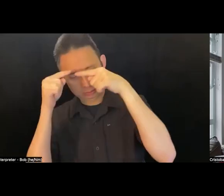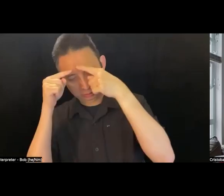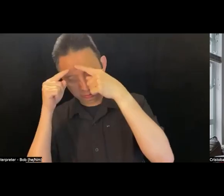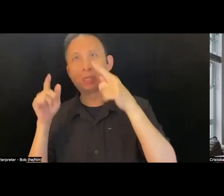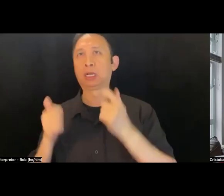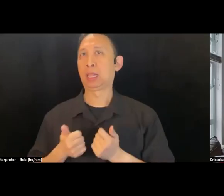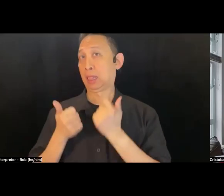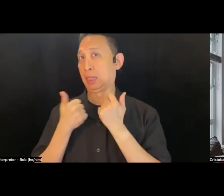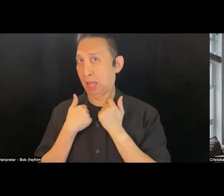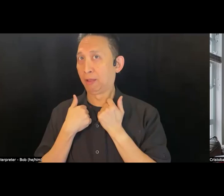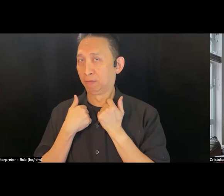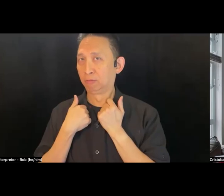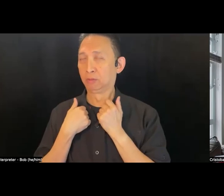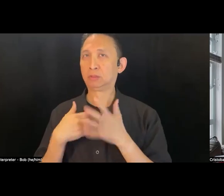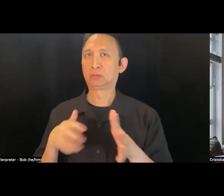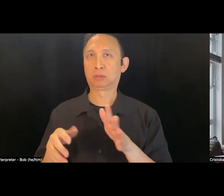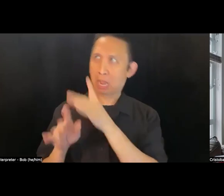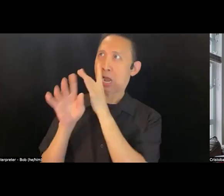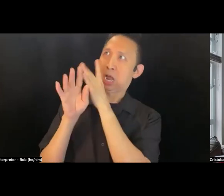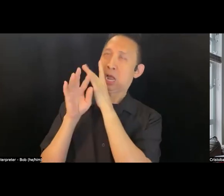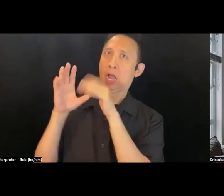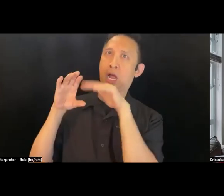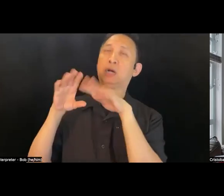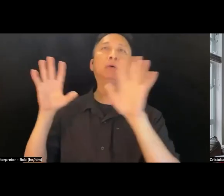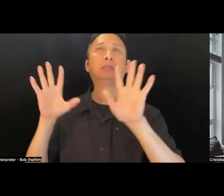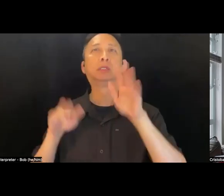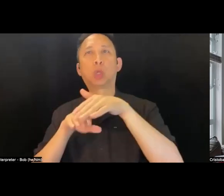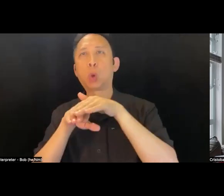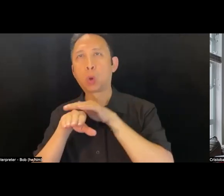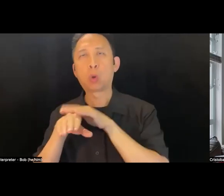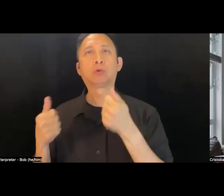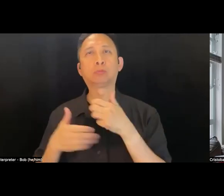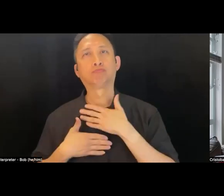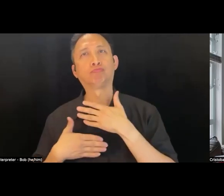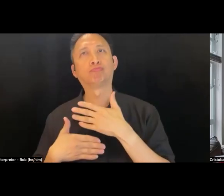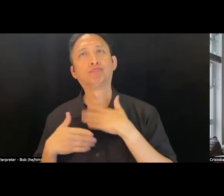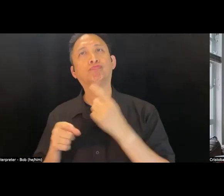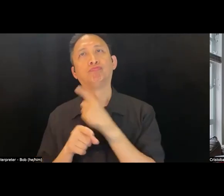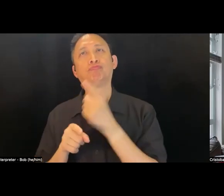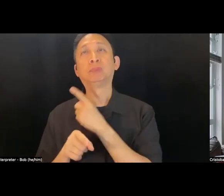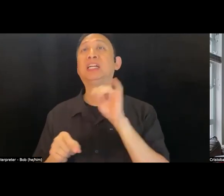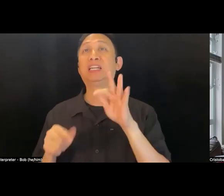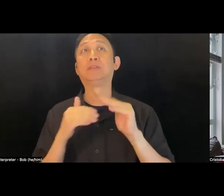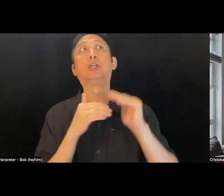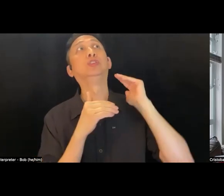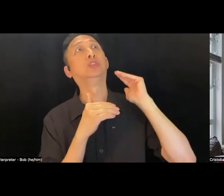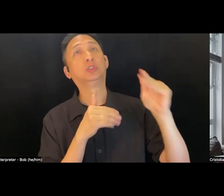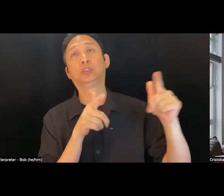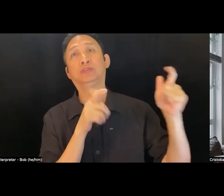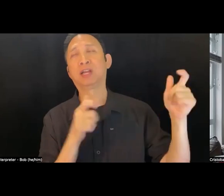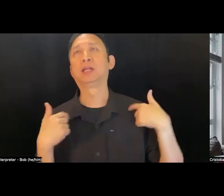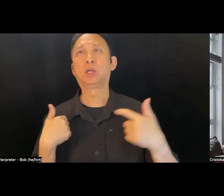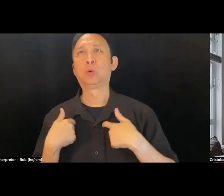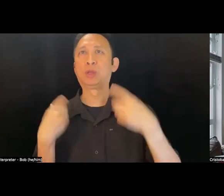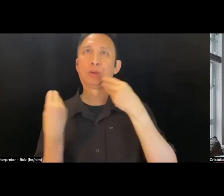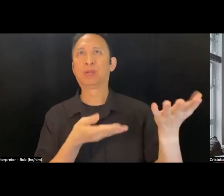you're saying and interpret accordingly. If you're going too fast at any moment, we will put a turtle emoji in the chat to remind you to